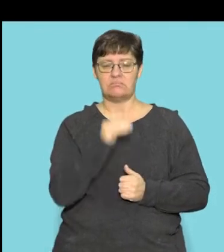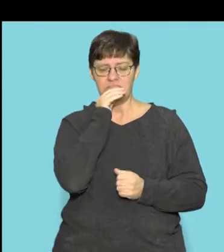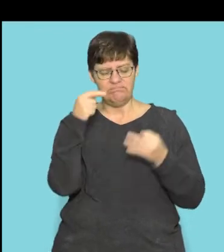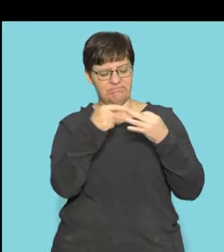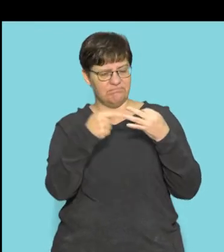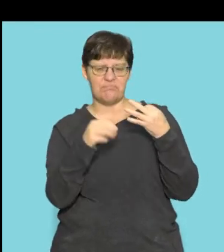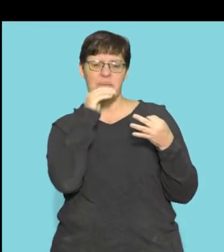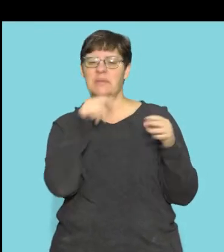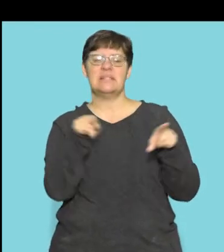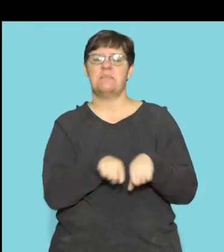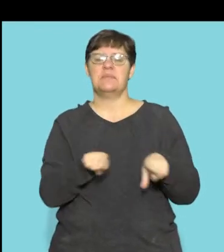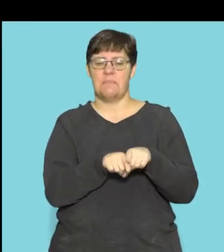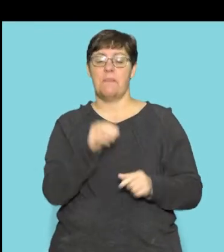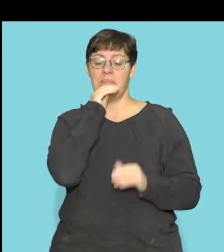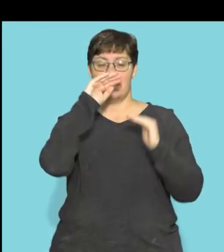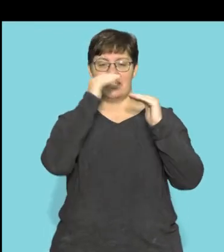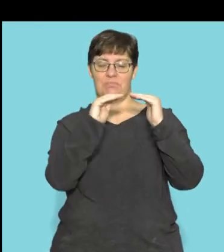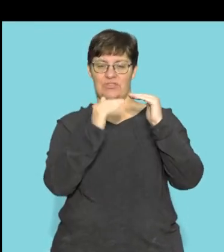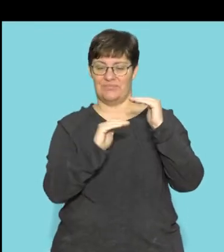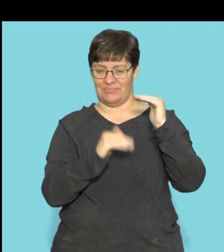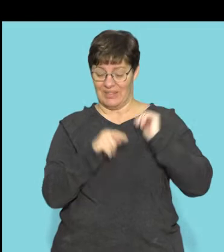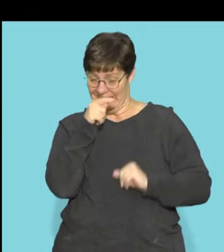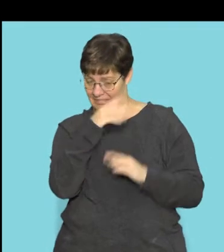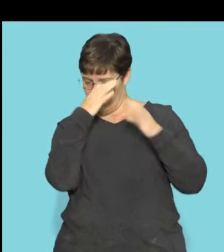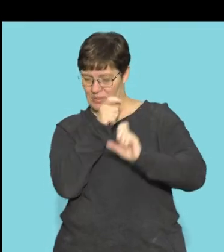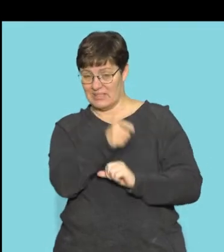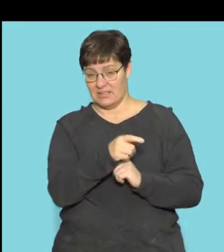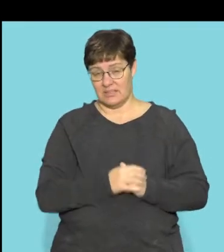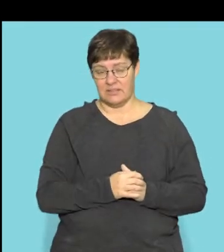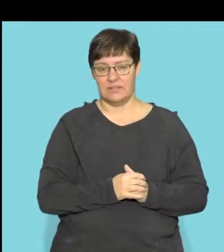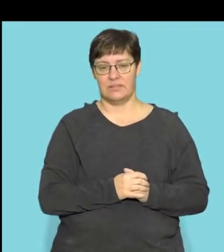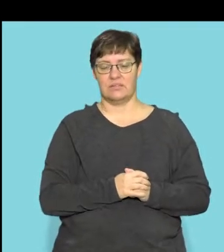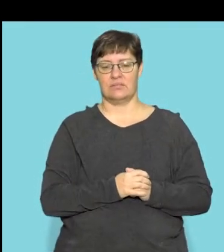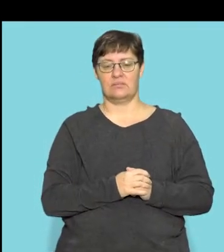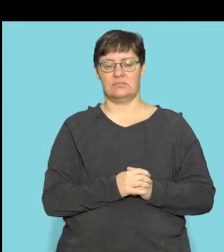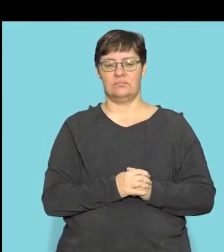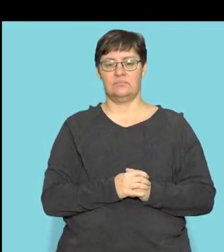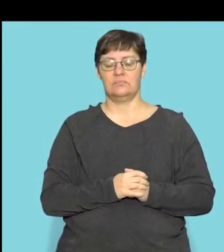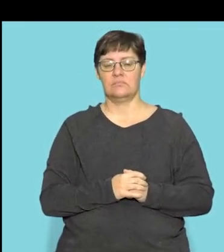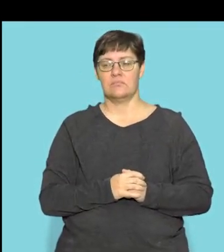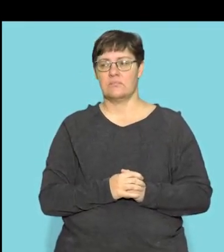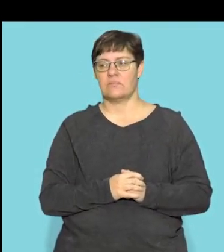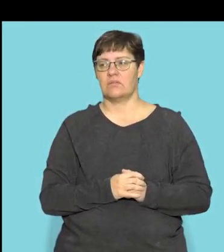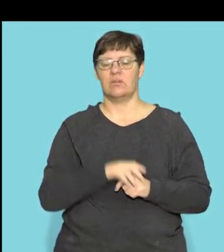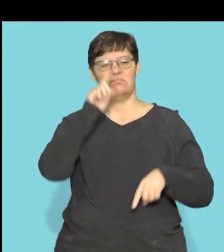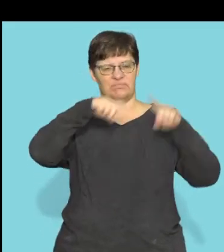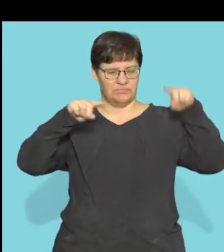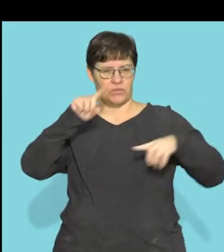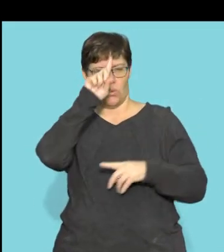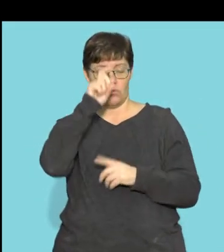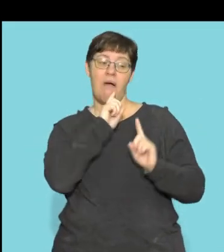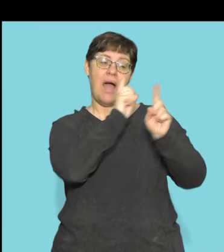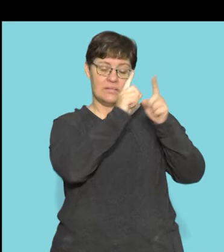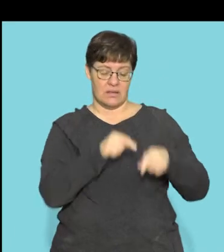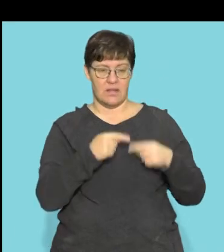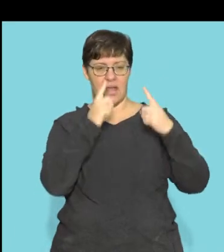all mean one thing, and that thing is the depreciation that we're talking about. So we will be reading the different